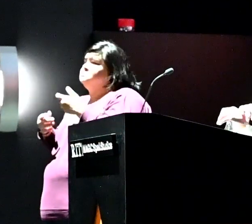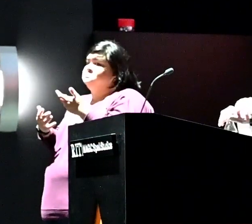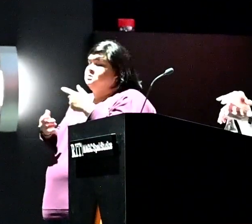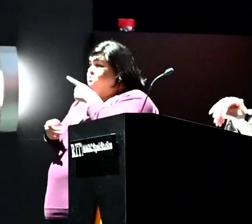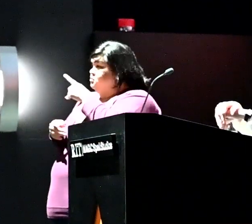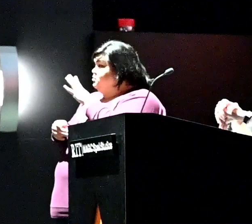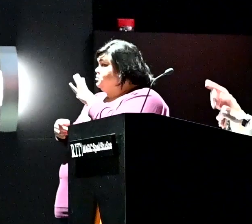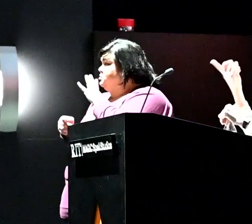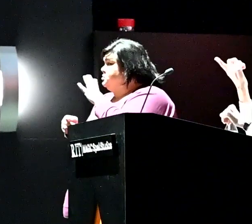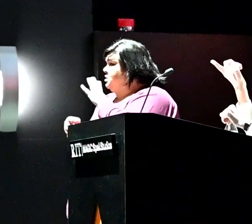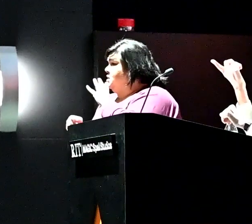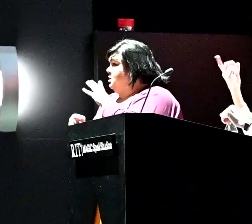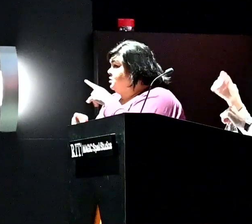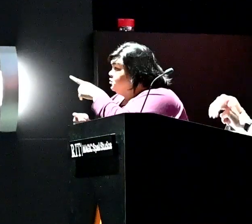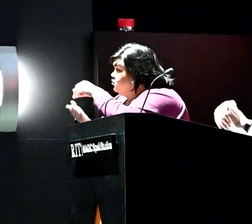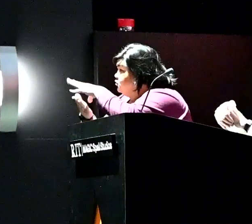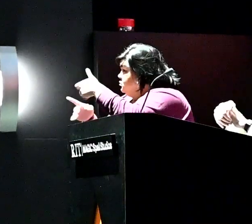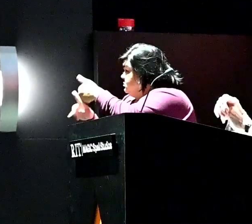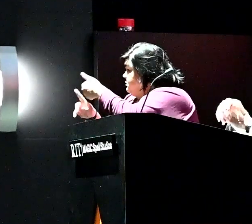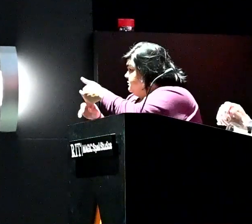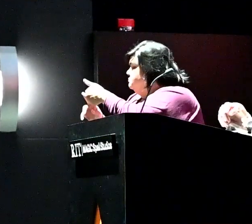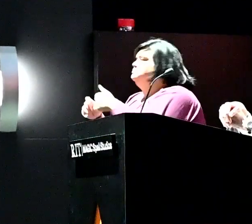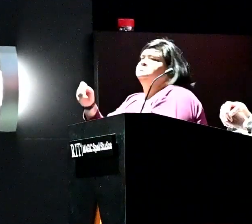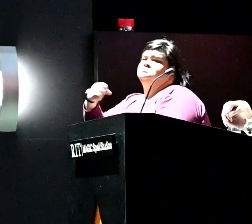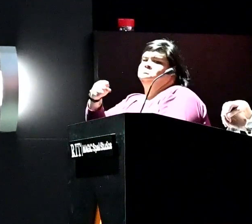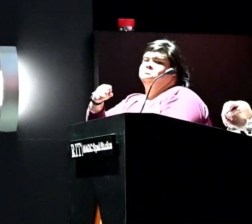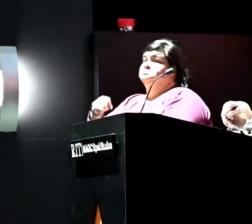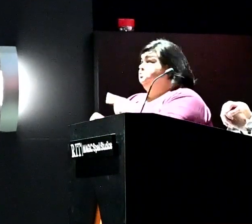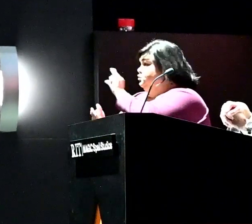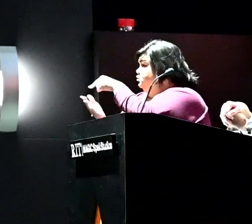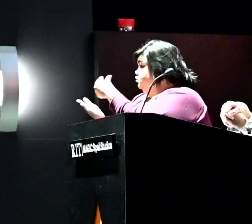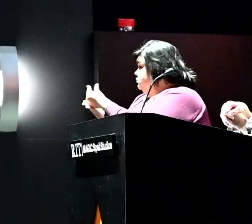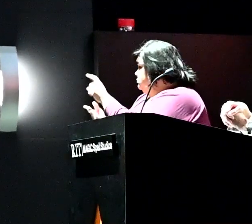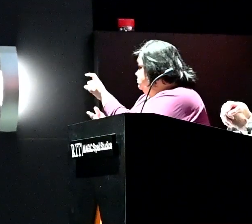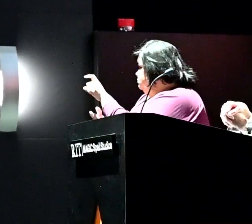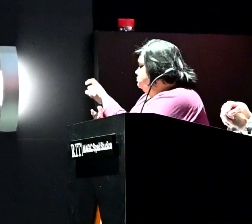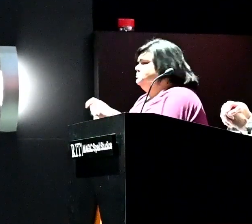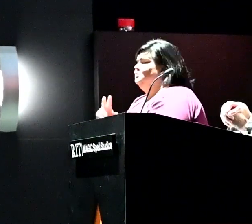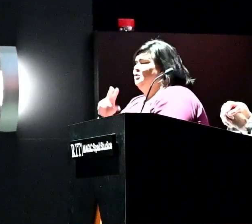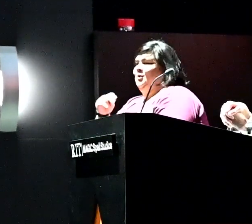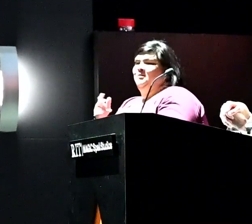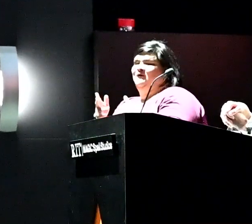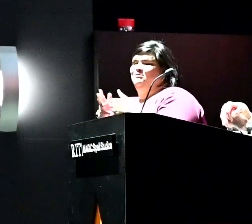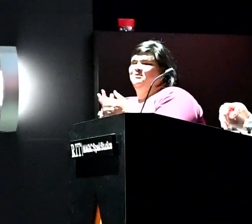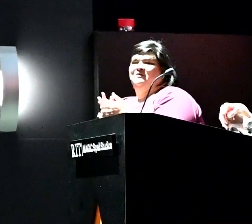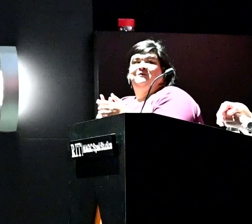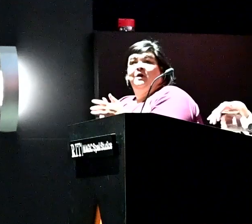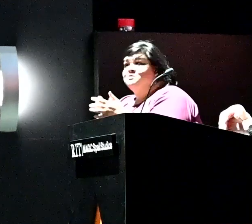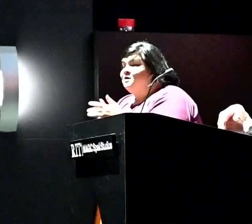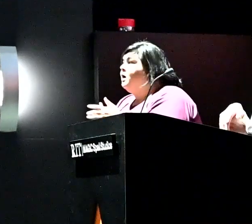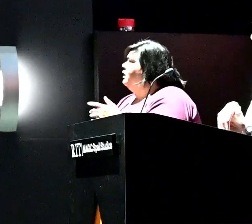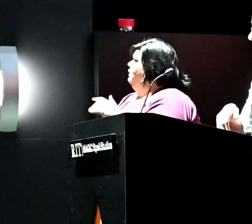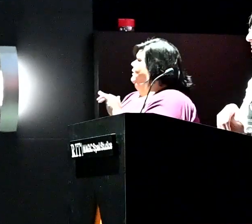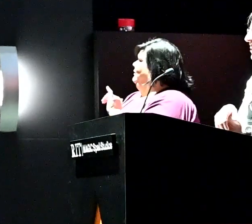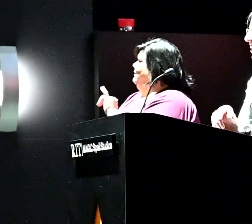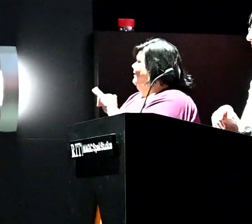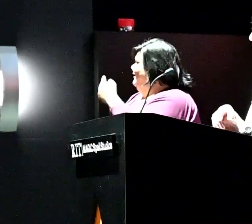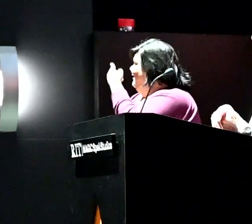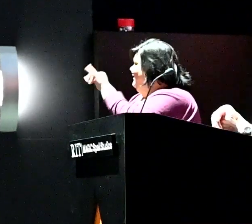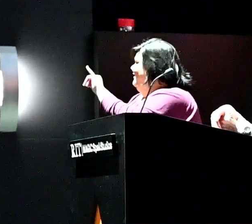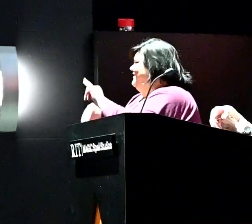are you a student? Yeah. Are you graduating? No, I'm a freshman. Wow,